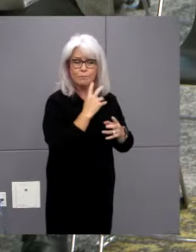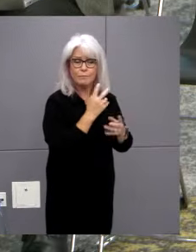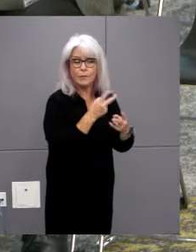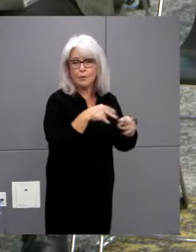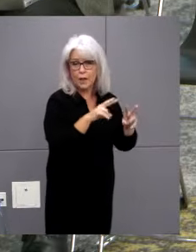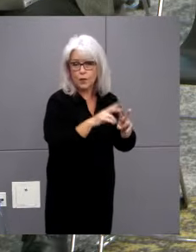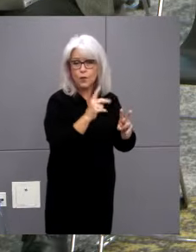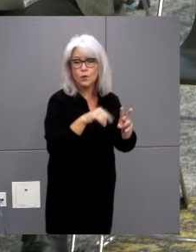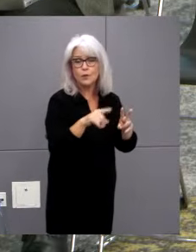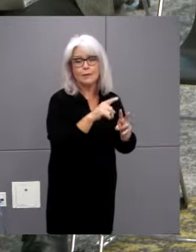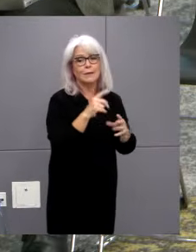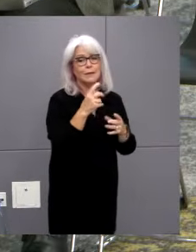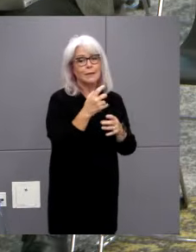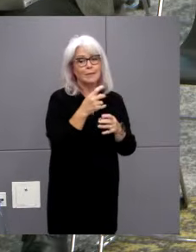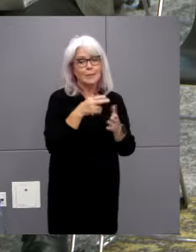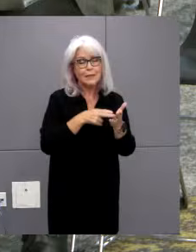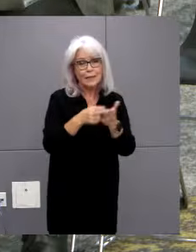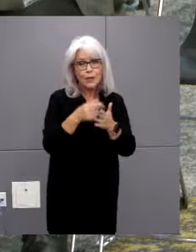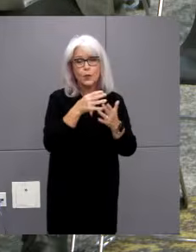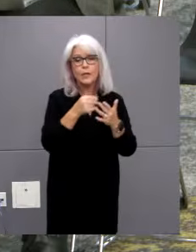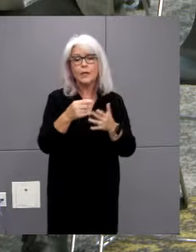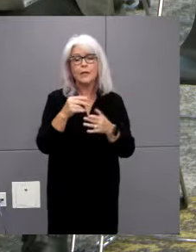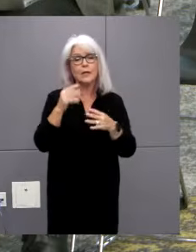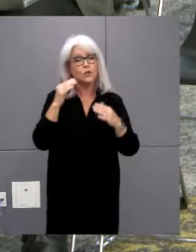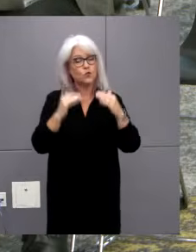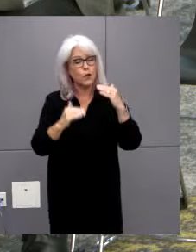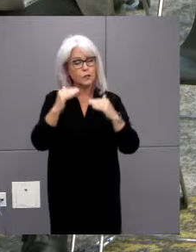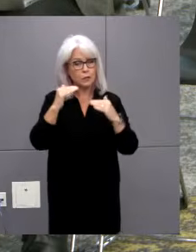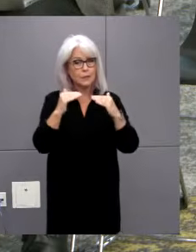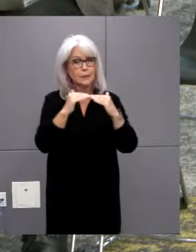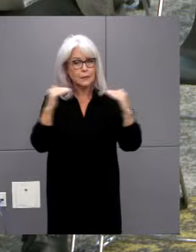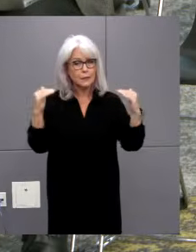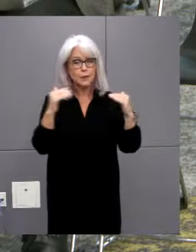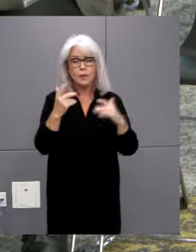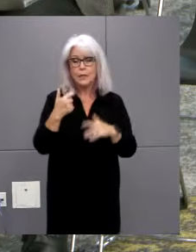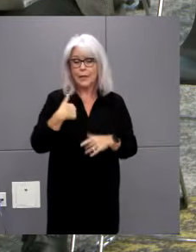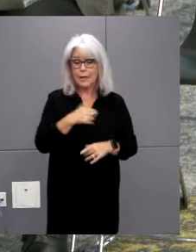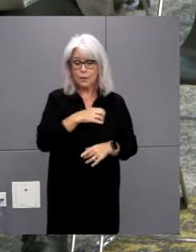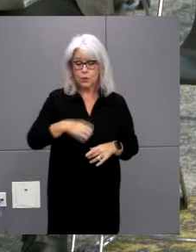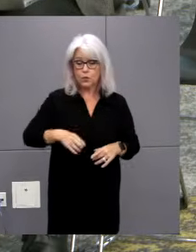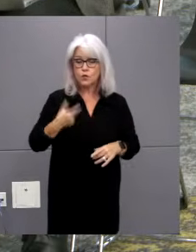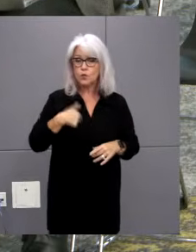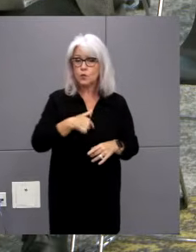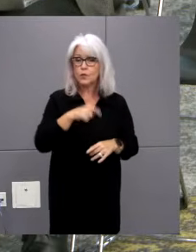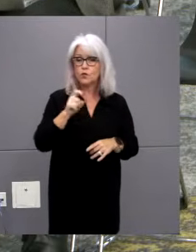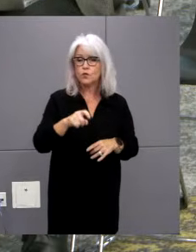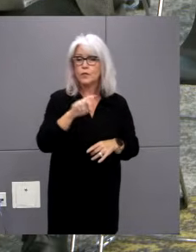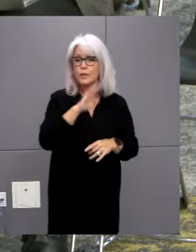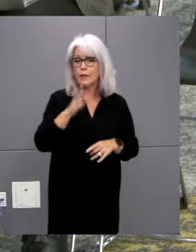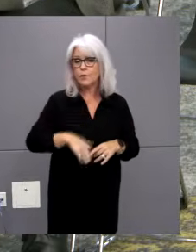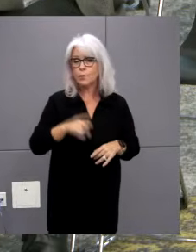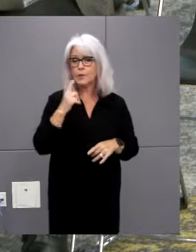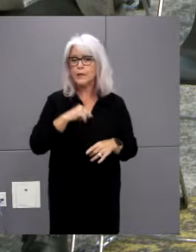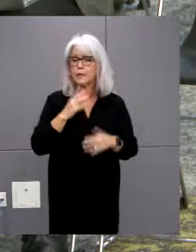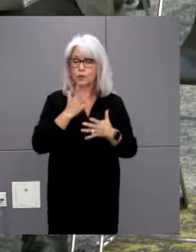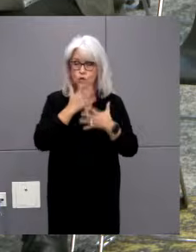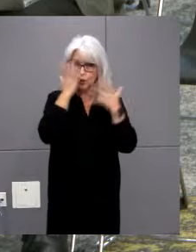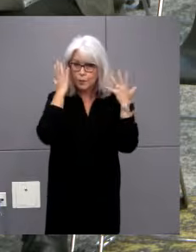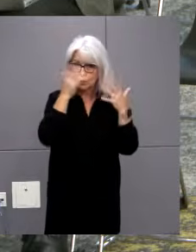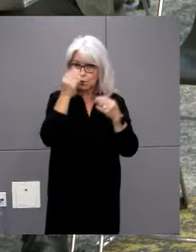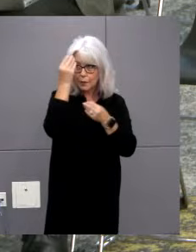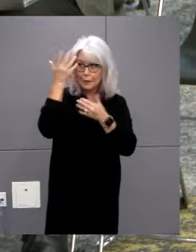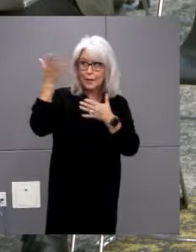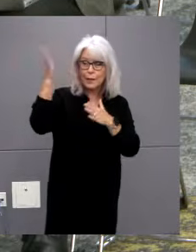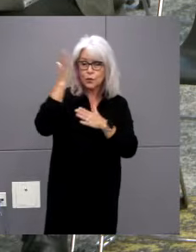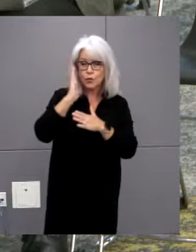responsibility, integrity, and justice. As a Christian, I believe we should never be ashamed to acknowledge God or the teaching of Jesus Christ that helped